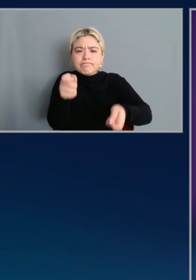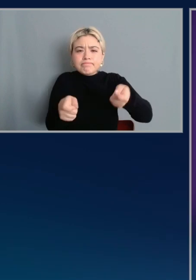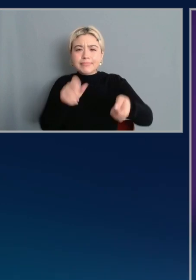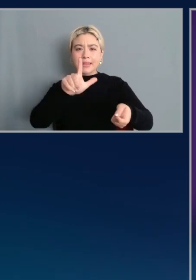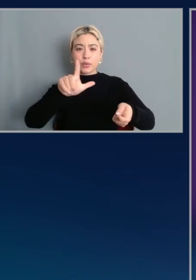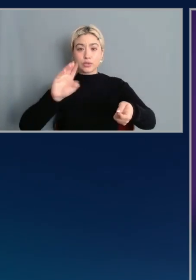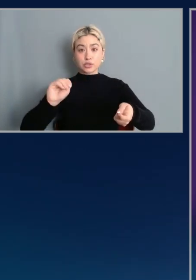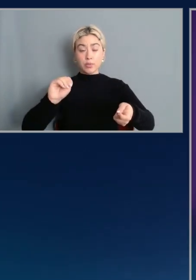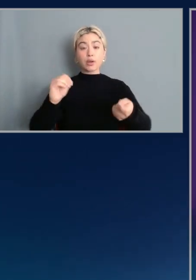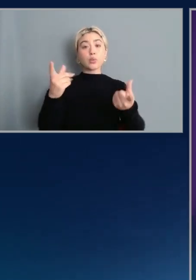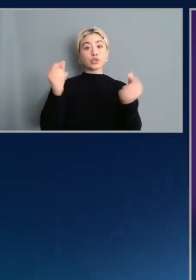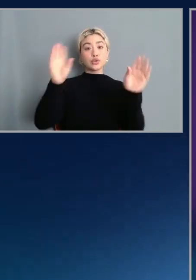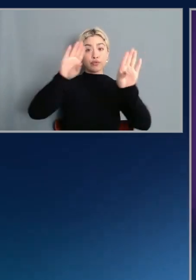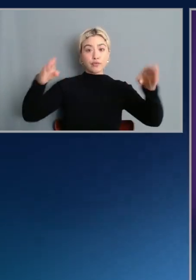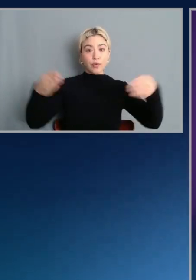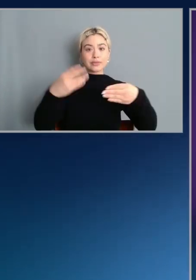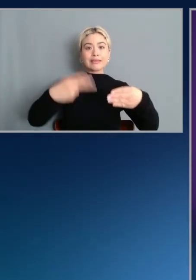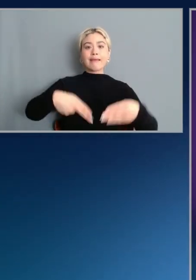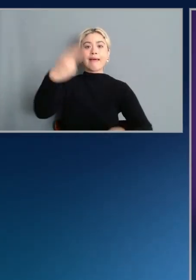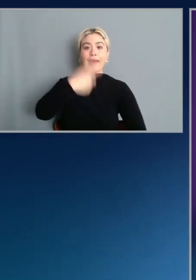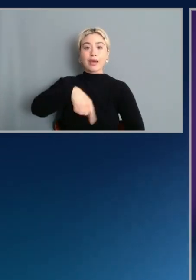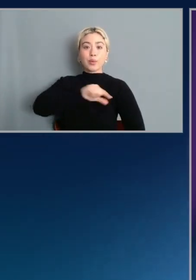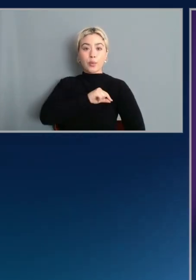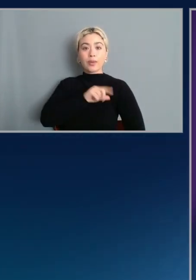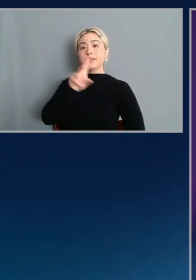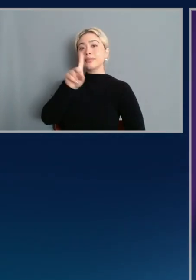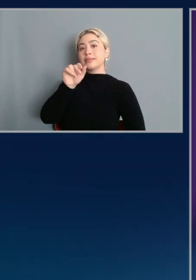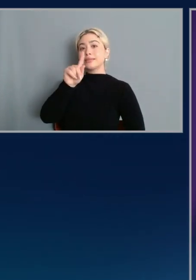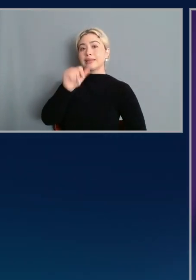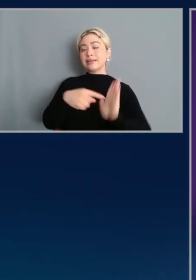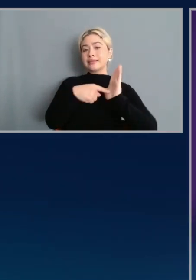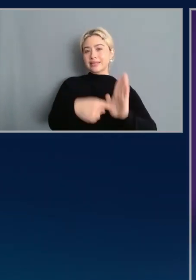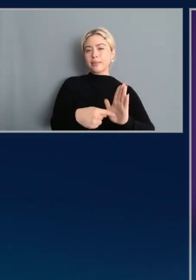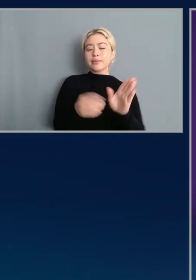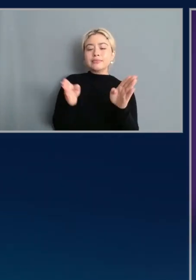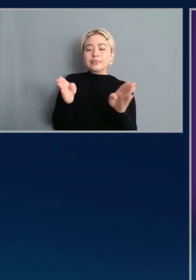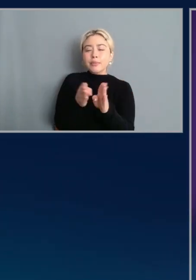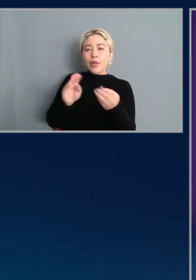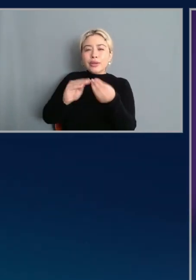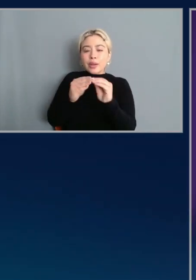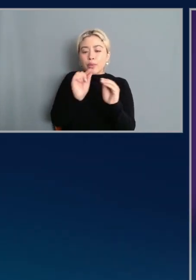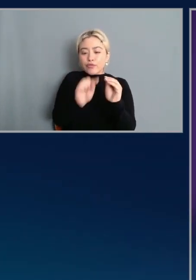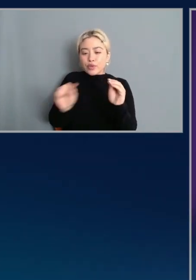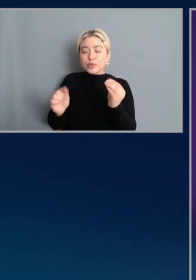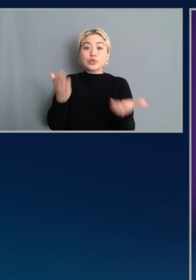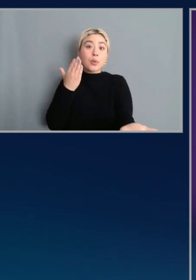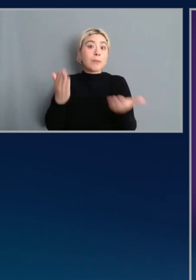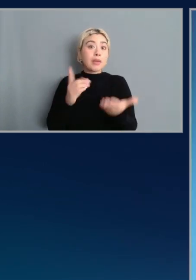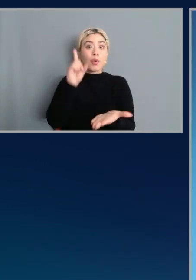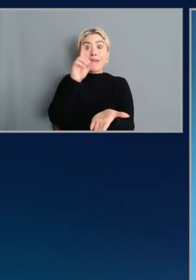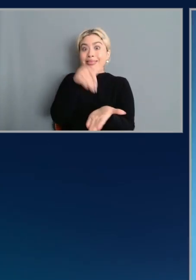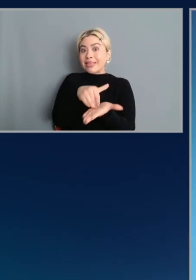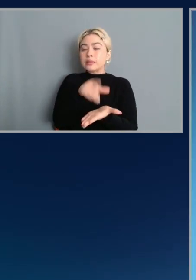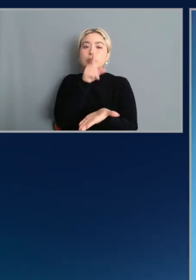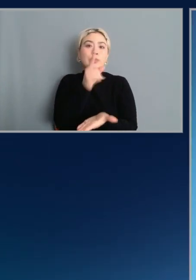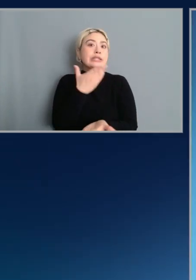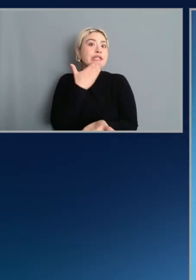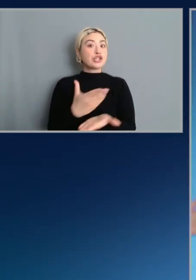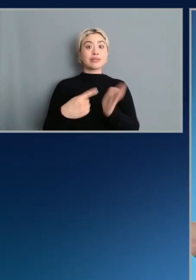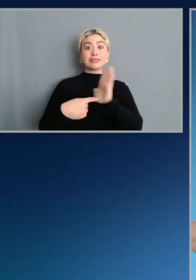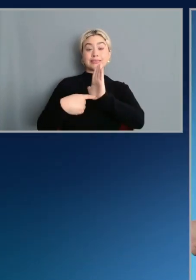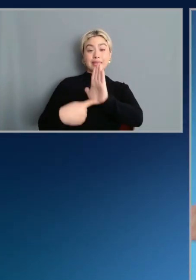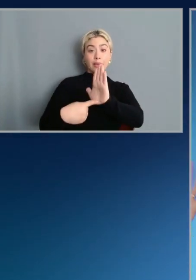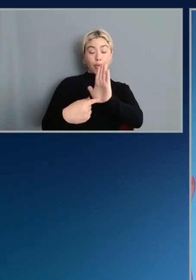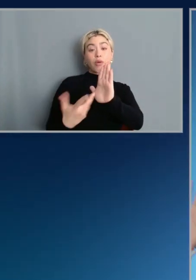want to focus on having high-quality data samples and a smaller number of those. So maybe 1,000 really, really good samples